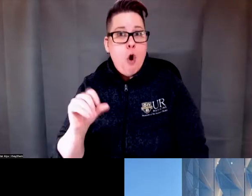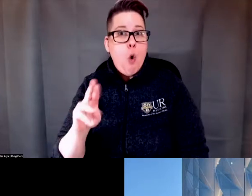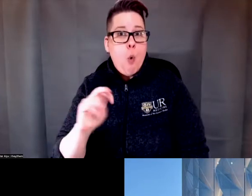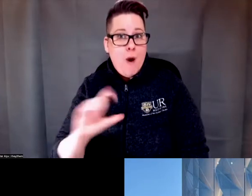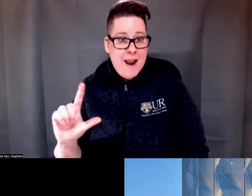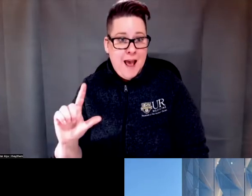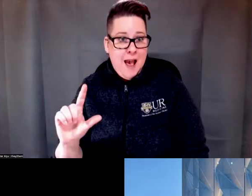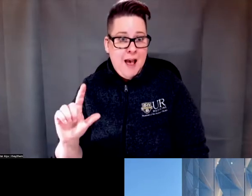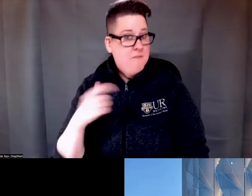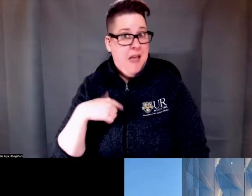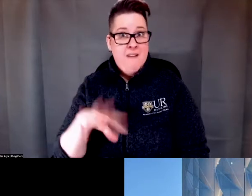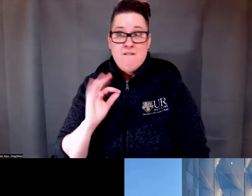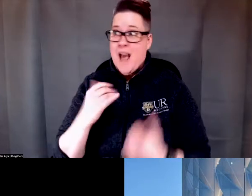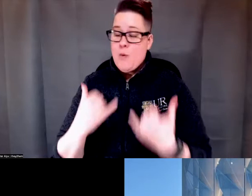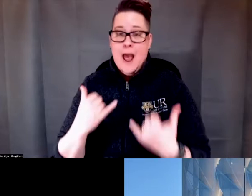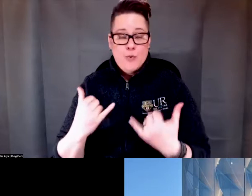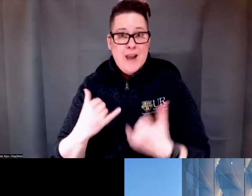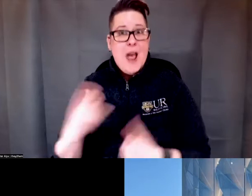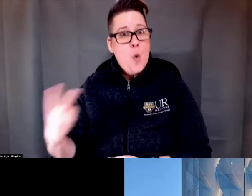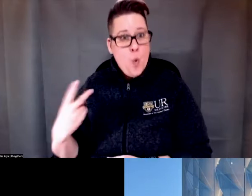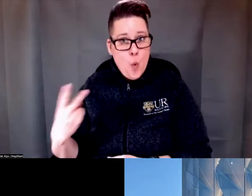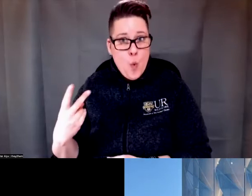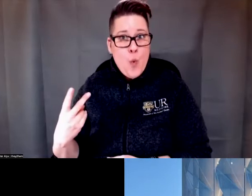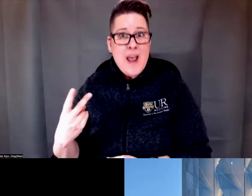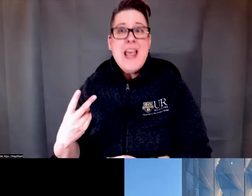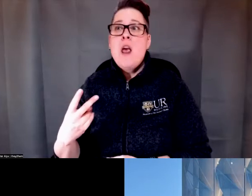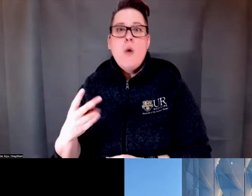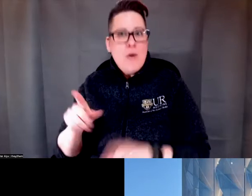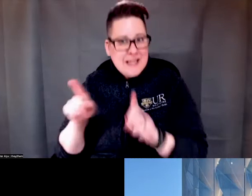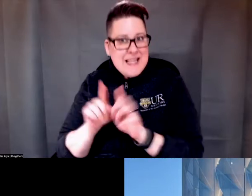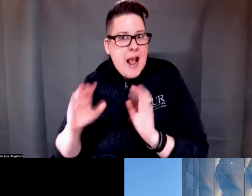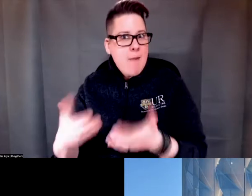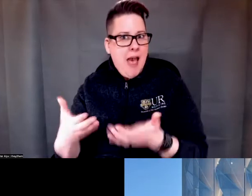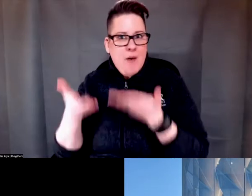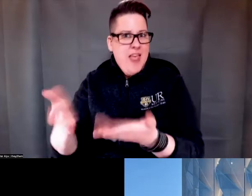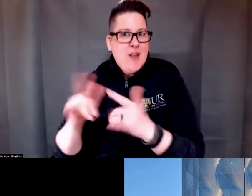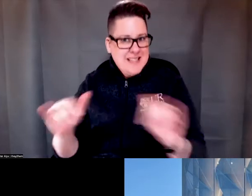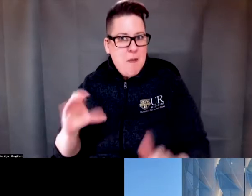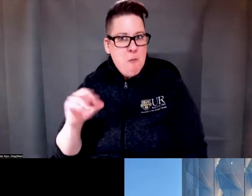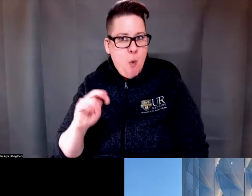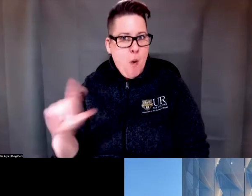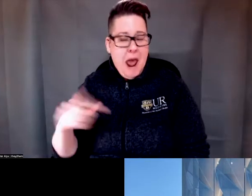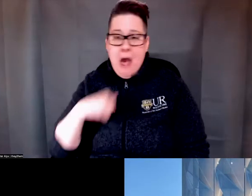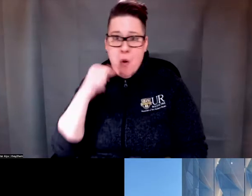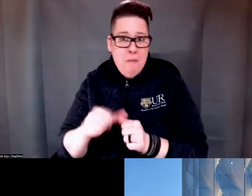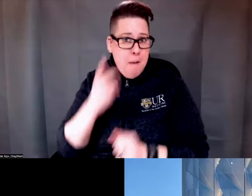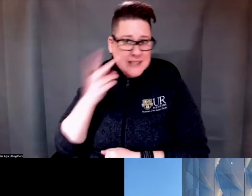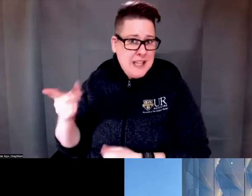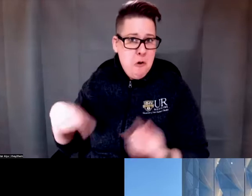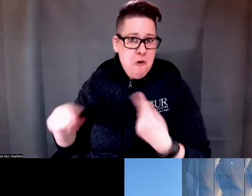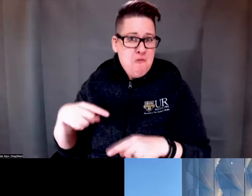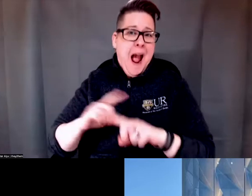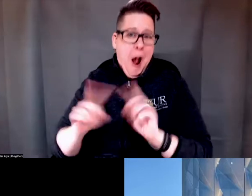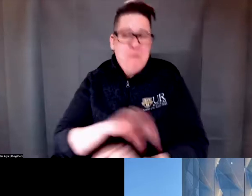I found out today that she and I were actually classmates at Cornell. And I don't remember seeing her, but